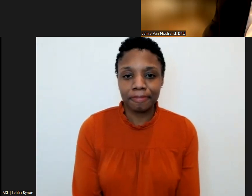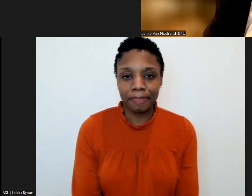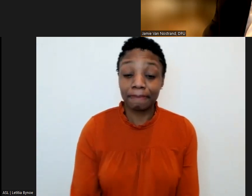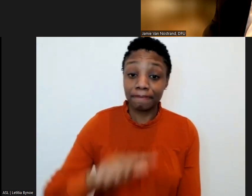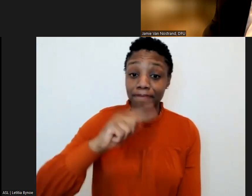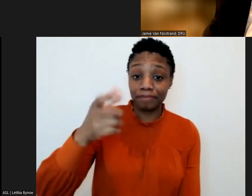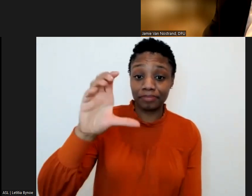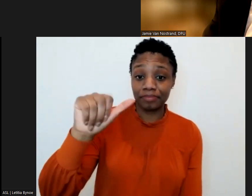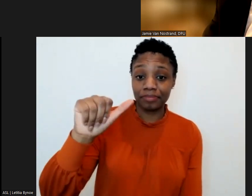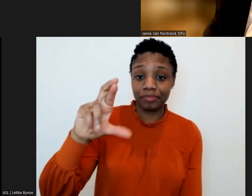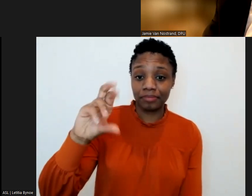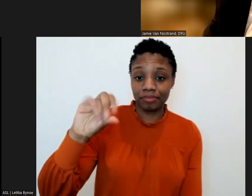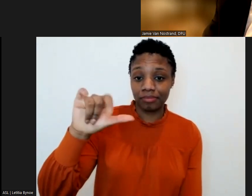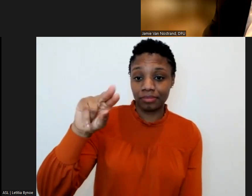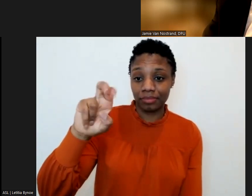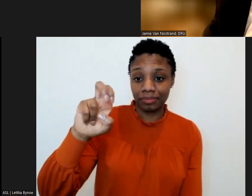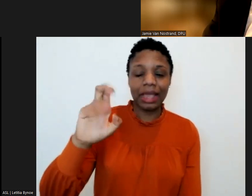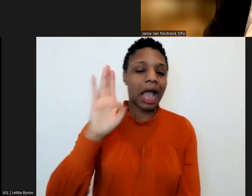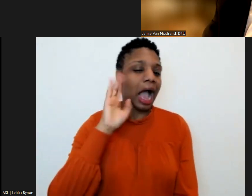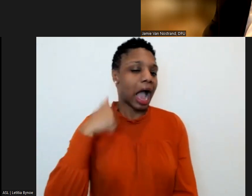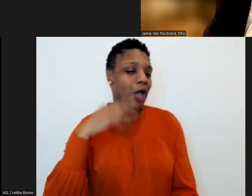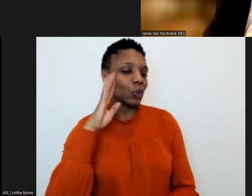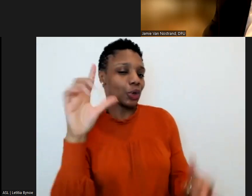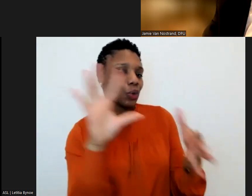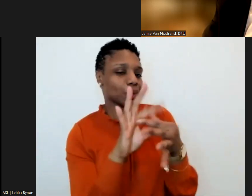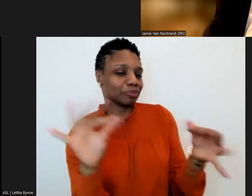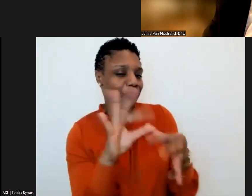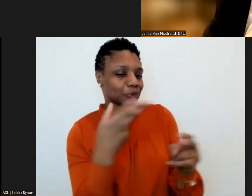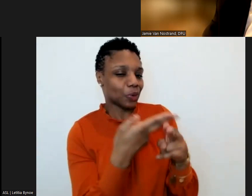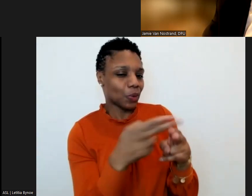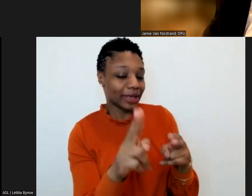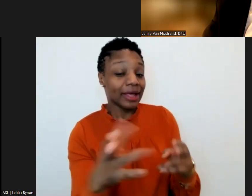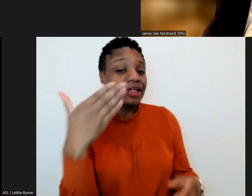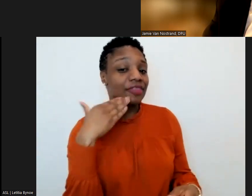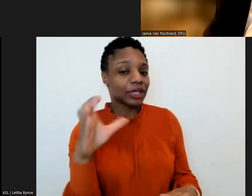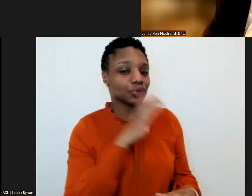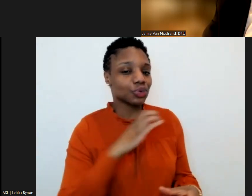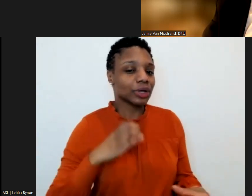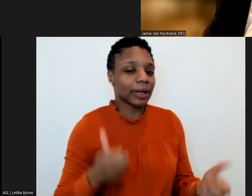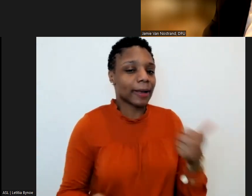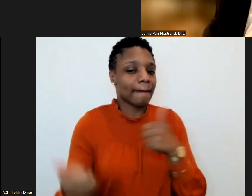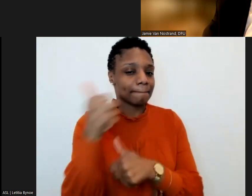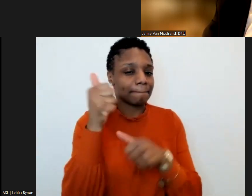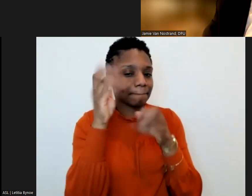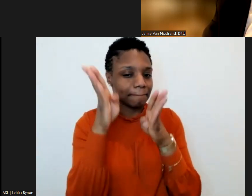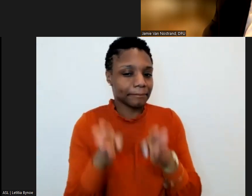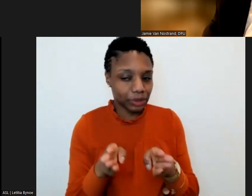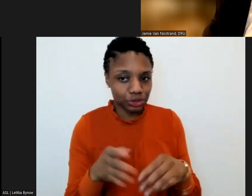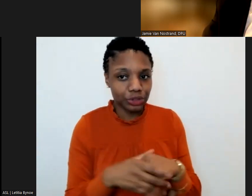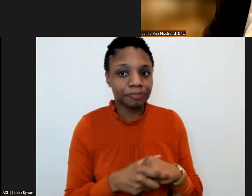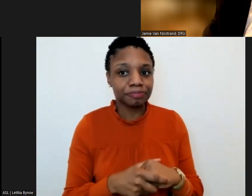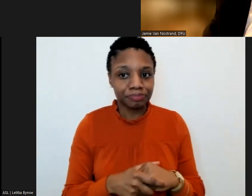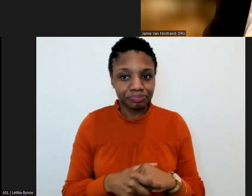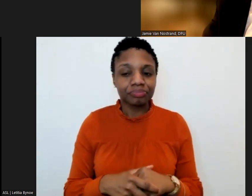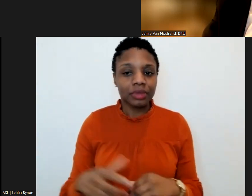meeting. Great. Well, I'll make it quick. Thank you, commissioners. I think, I'd like to applaud the DPU on your environmental justice priorities. I think